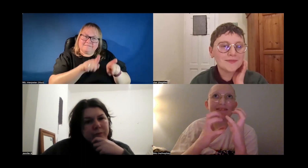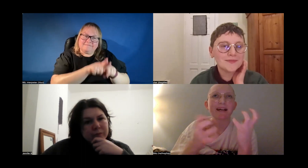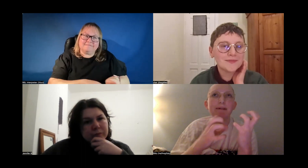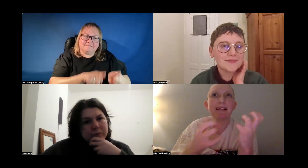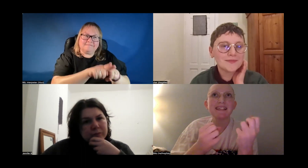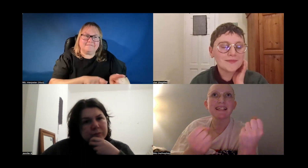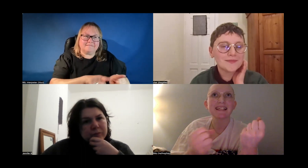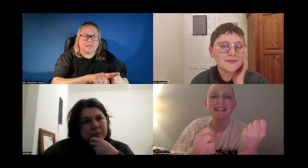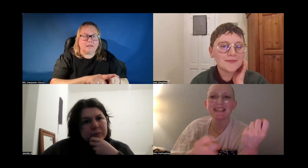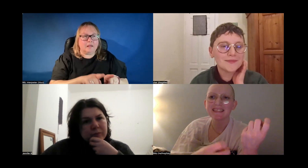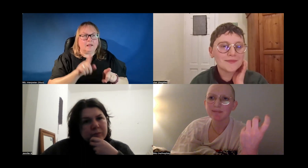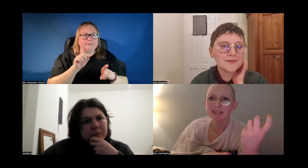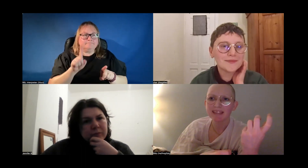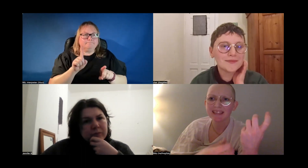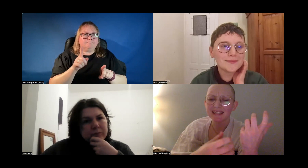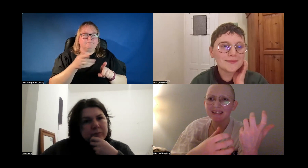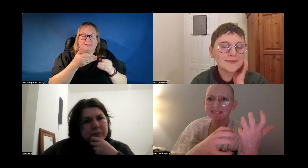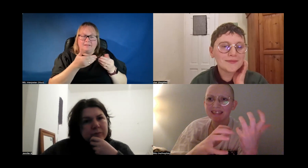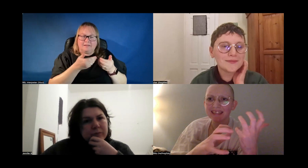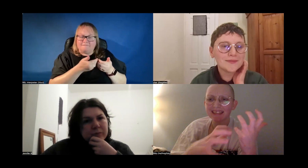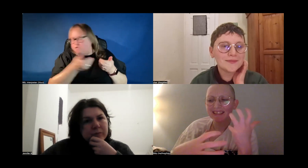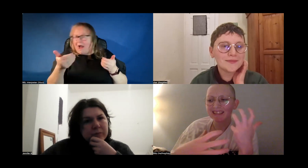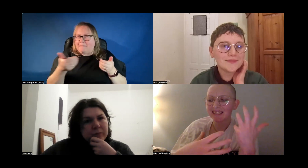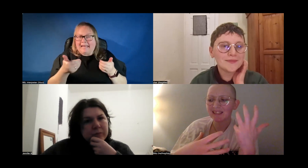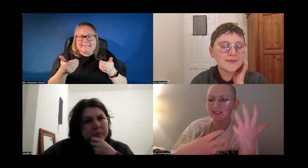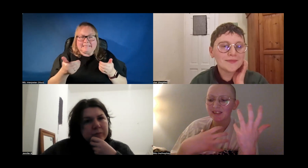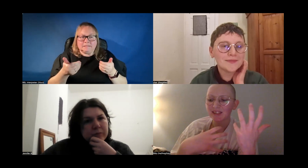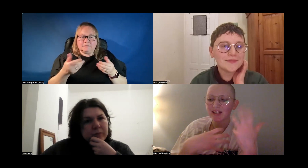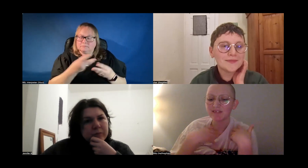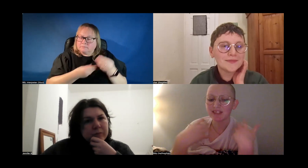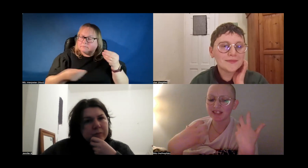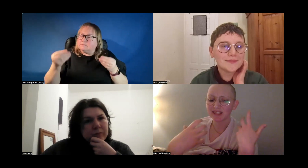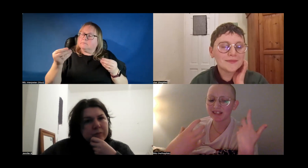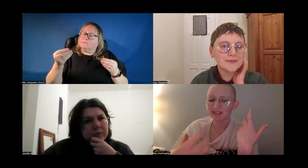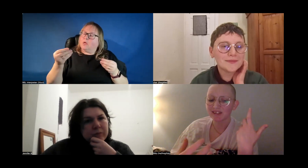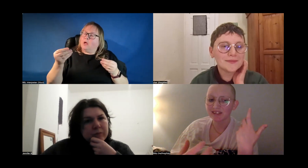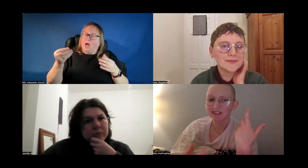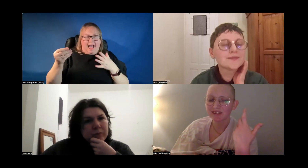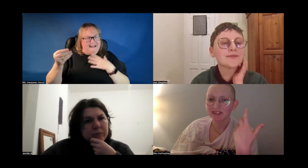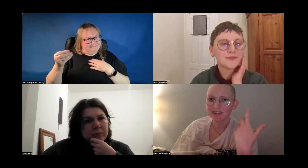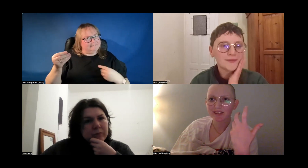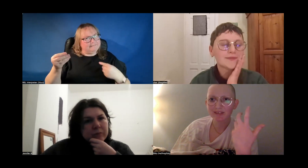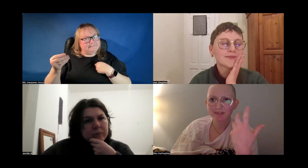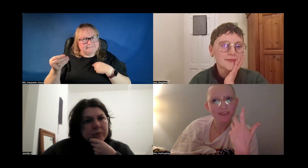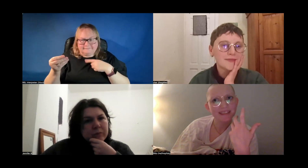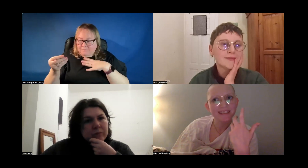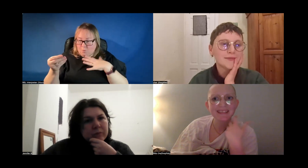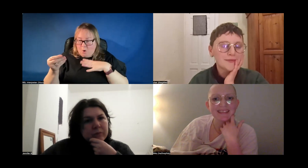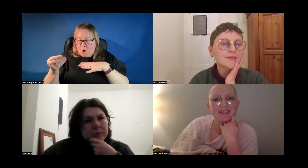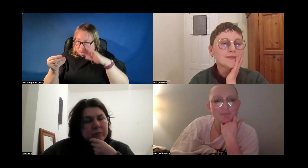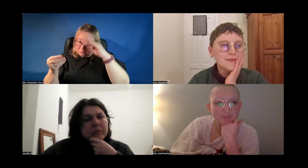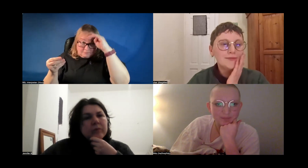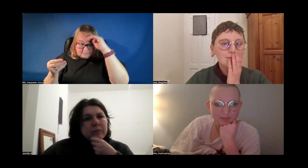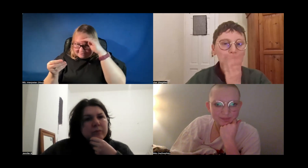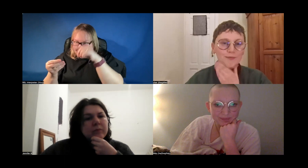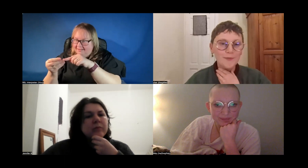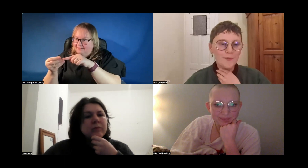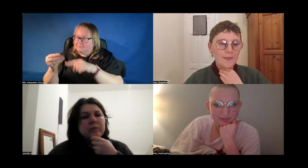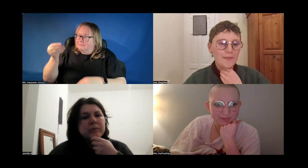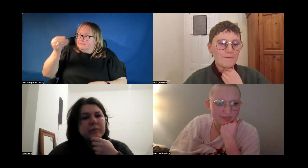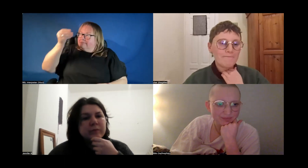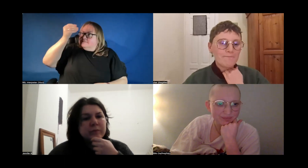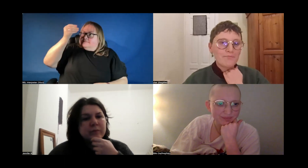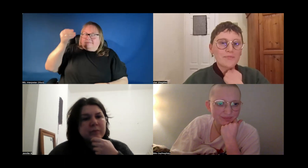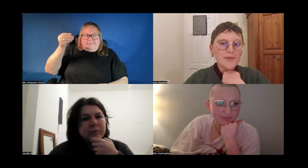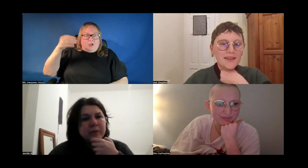this fragmenting thing is something that I have like, yeah, kind of desired or looked for.